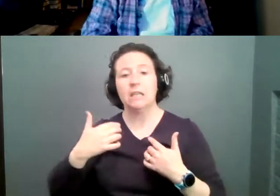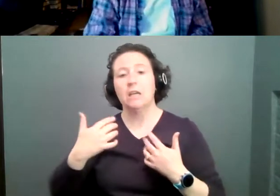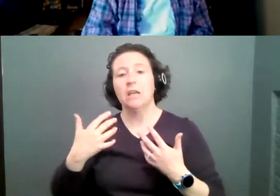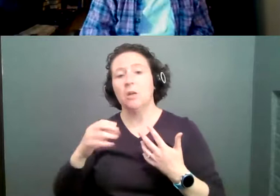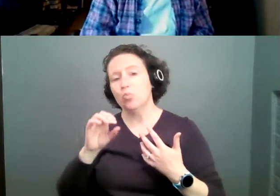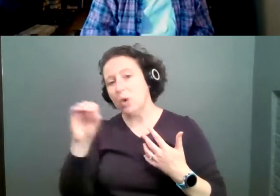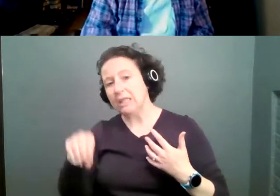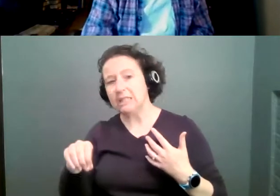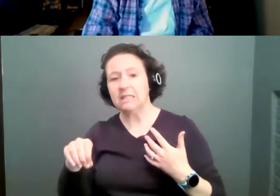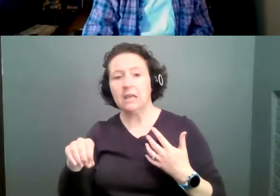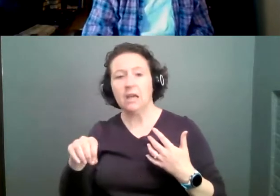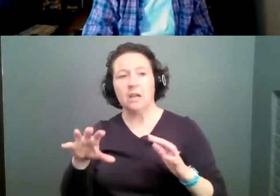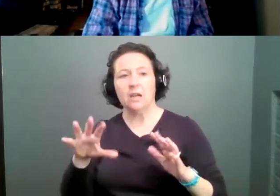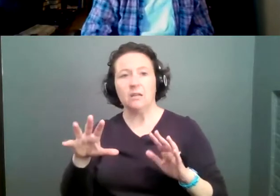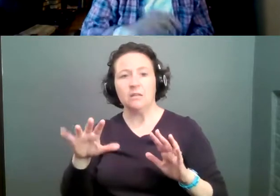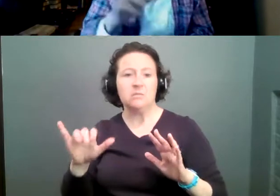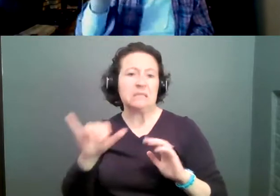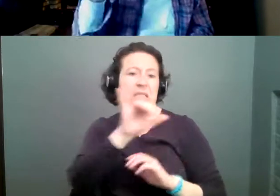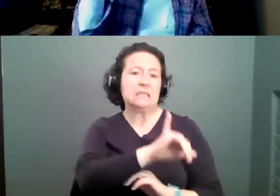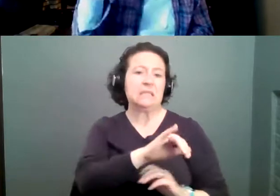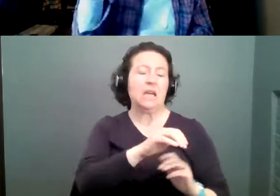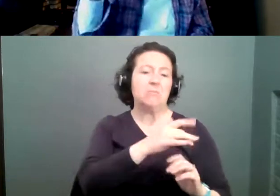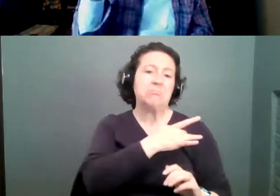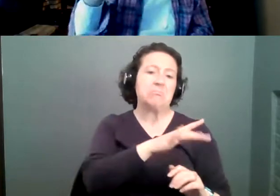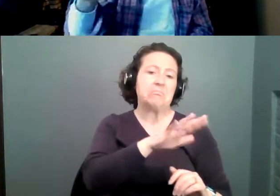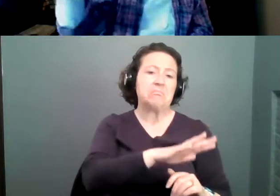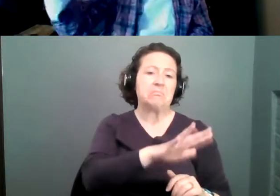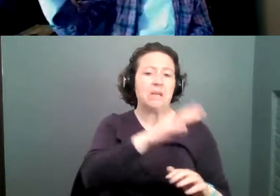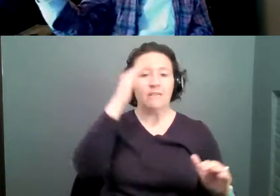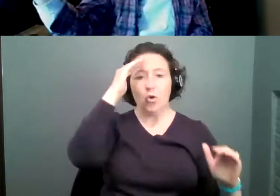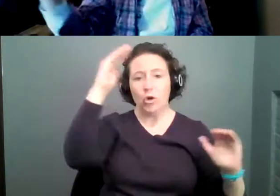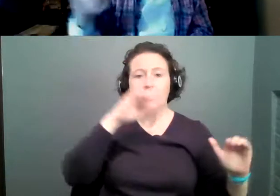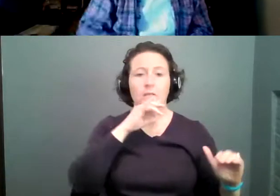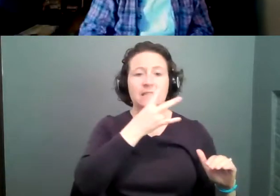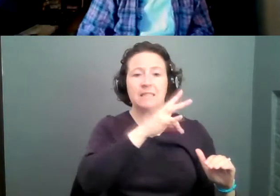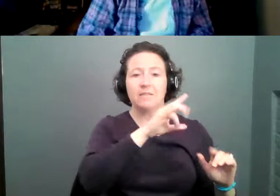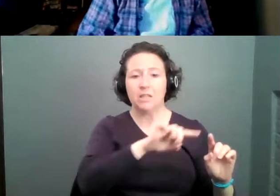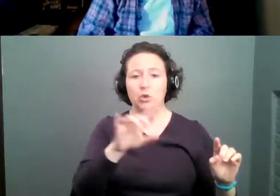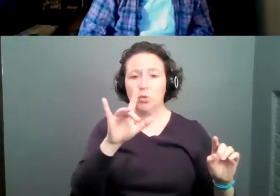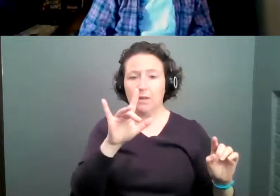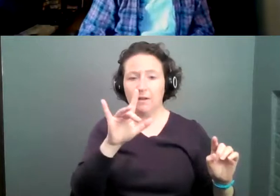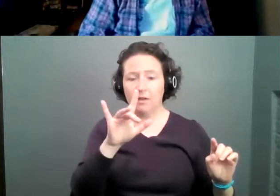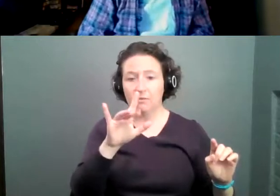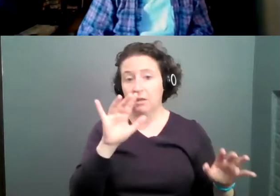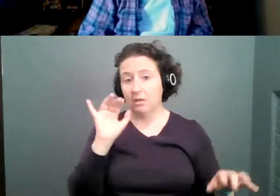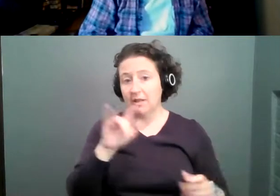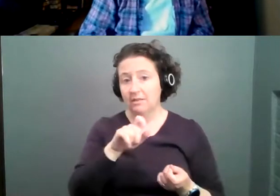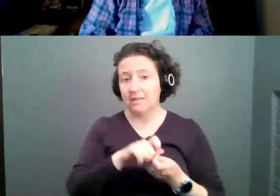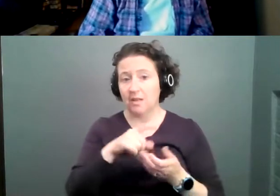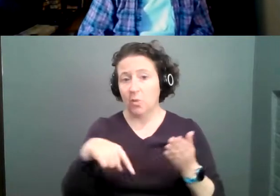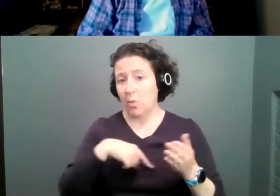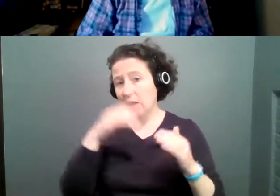higher than those seen in adults 17 to 25. And that's exactly as